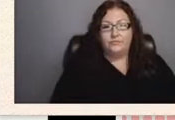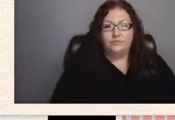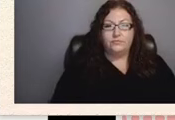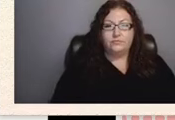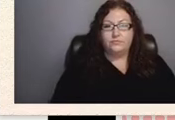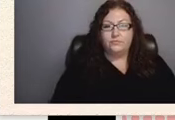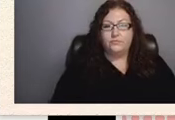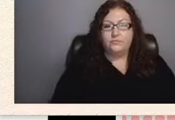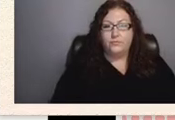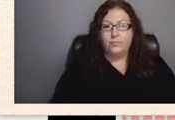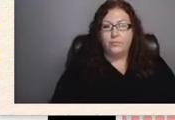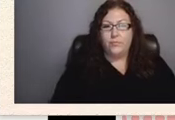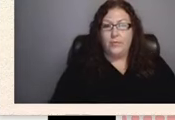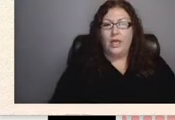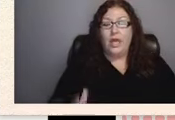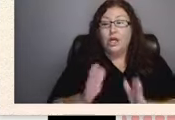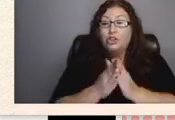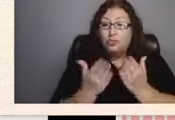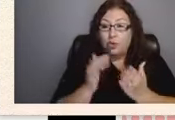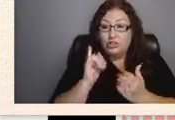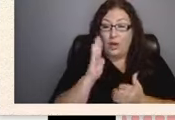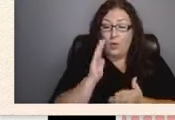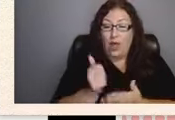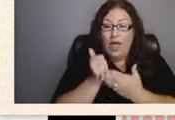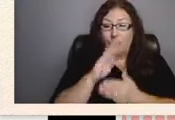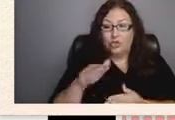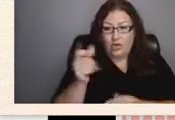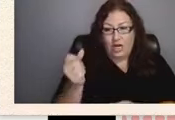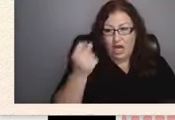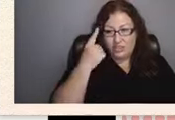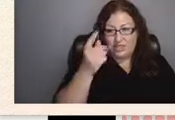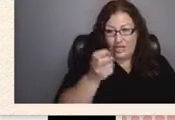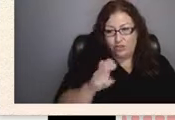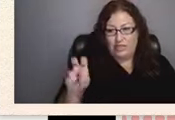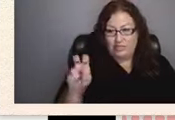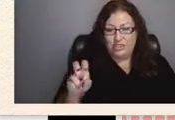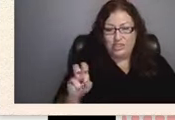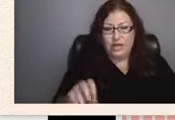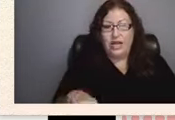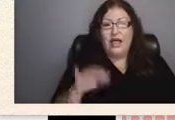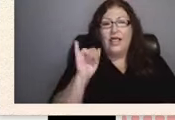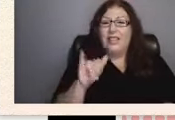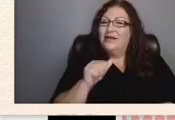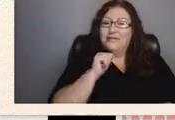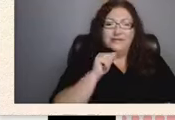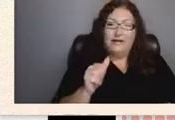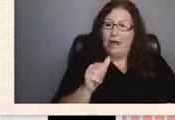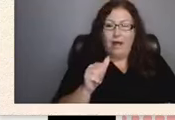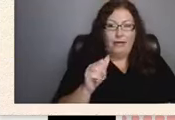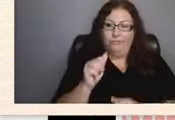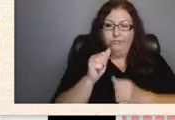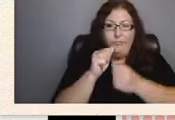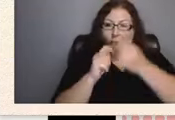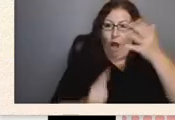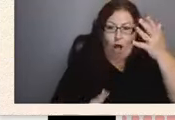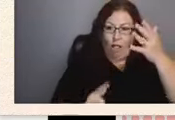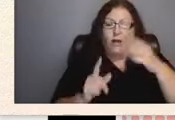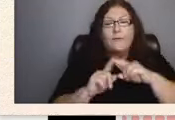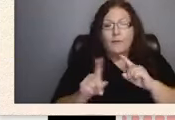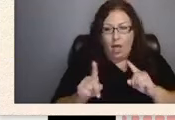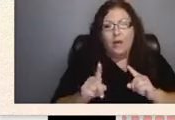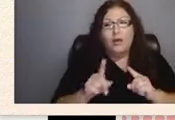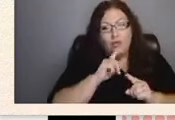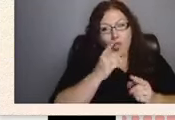And here's books that will help children to understand transition. This is not an exhaustive list, but this is a really good list